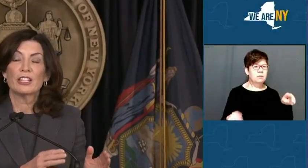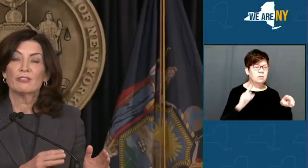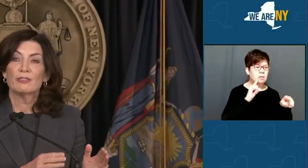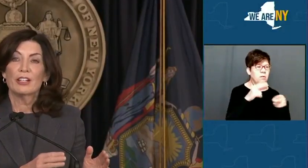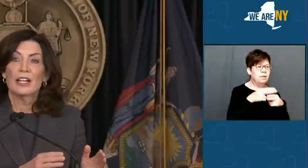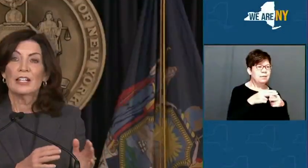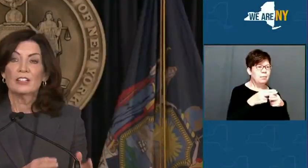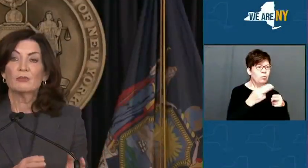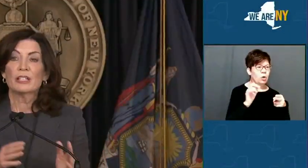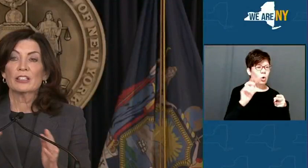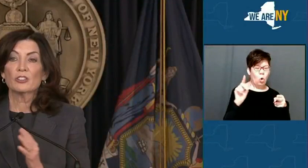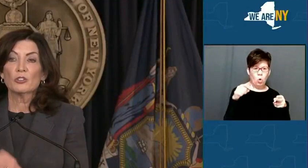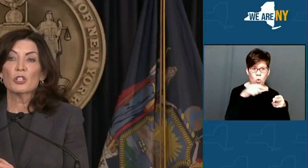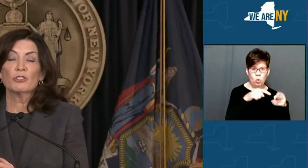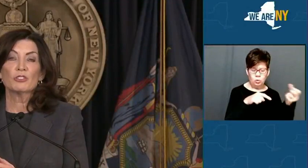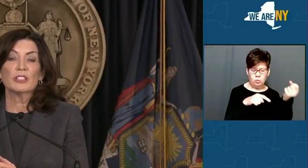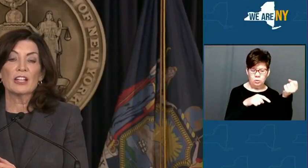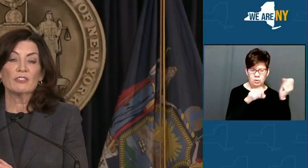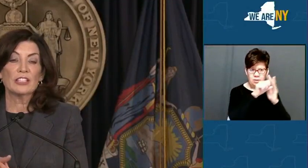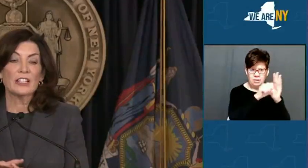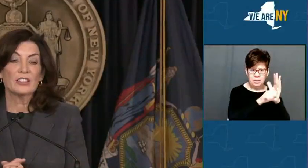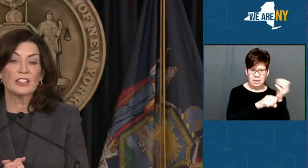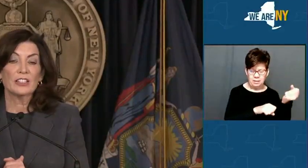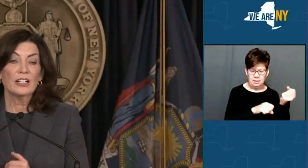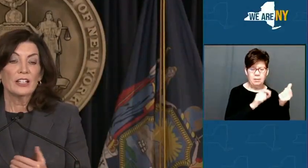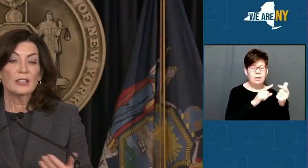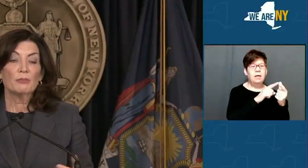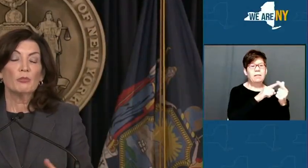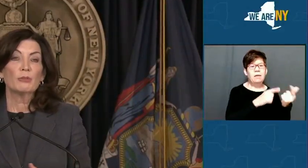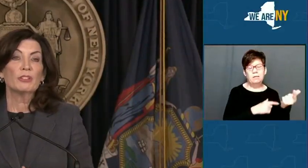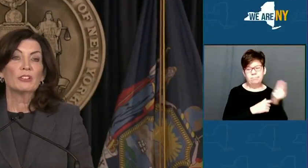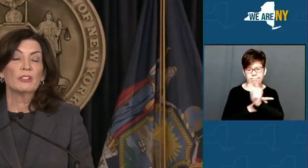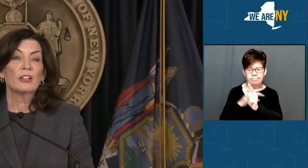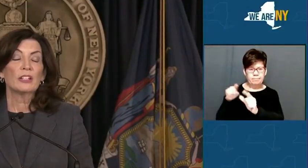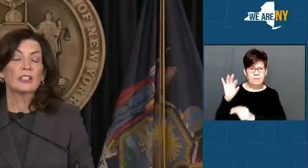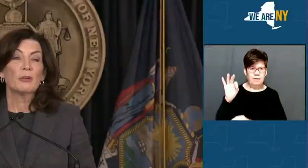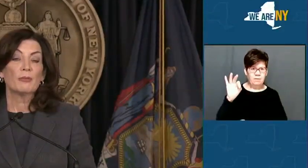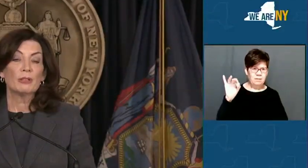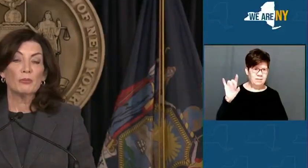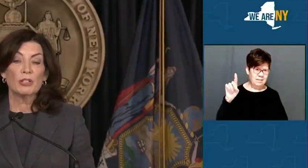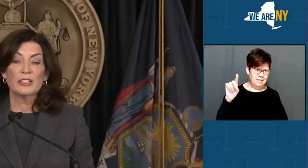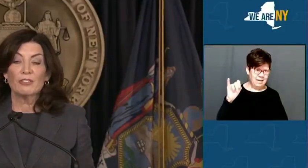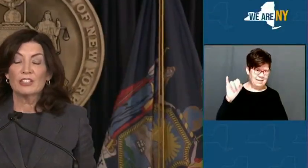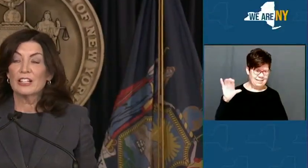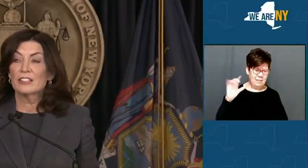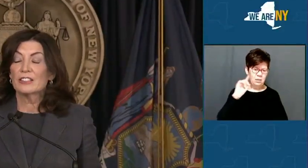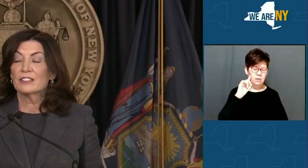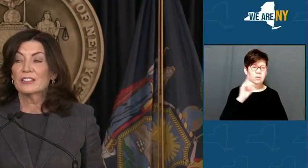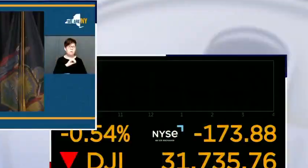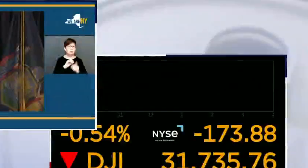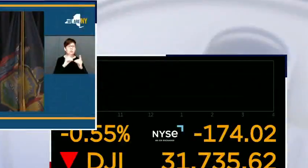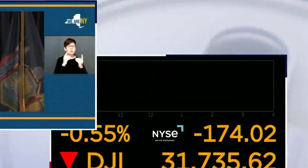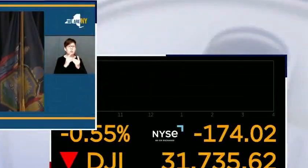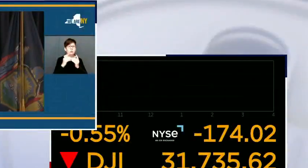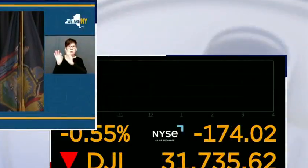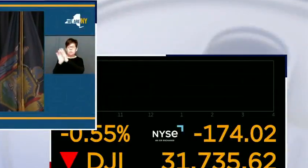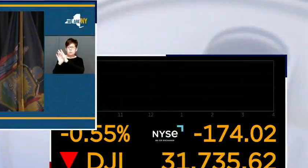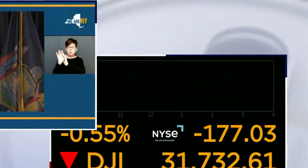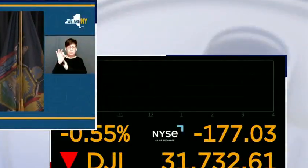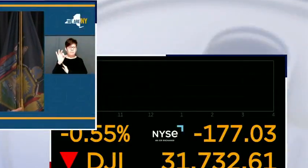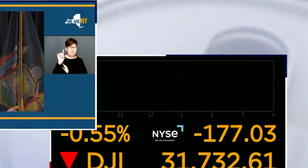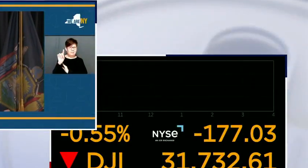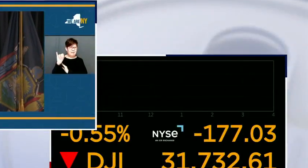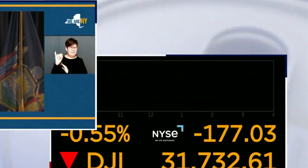the state, and it's immediately turned over to the FDIC. The appointment, the department appointed the FDIC to run the